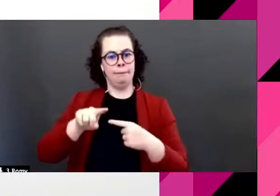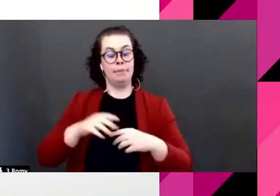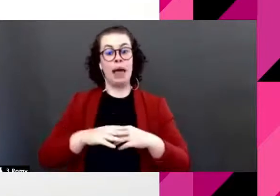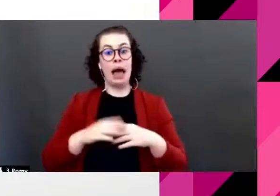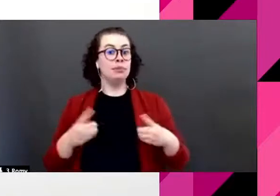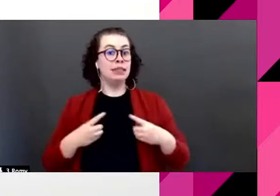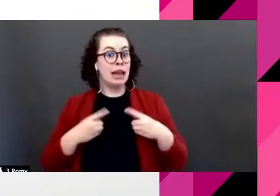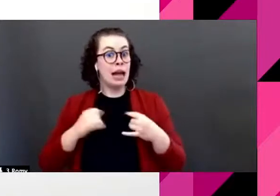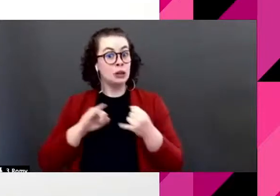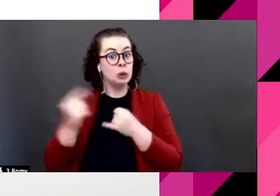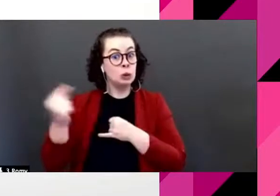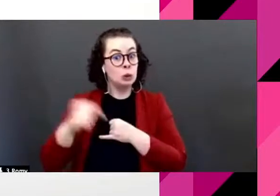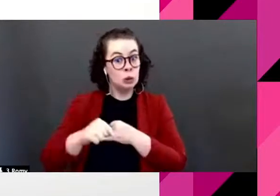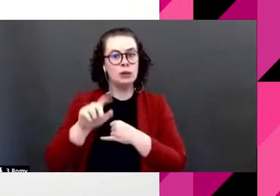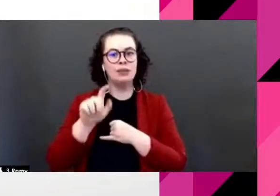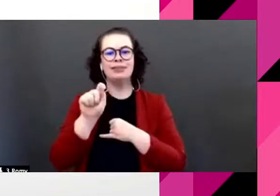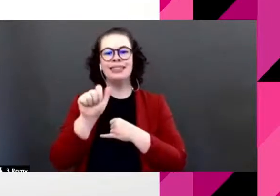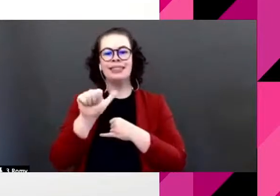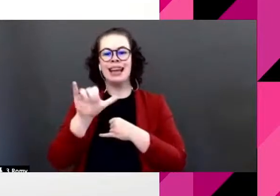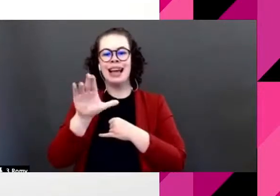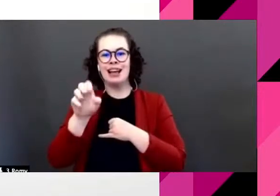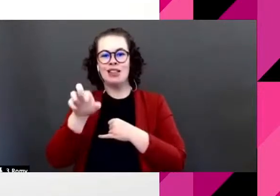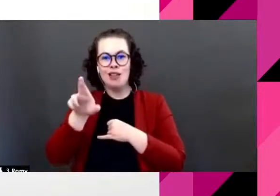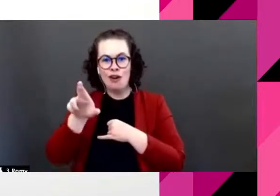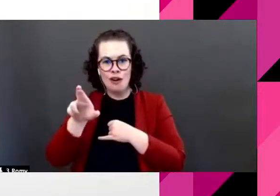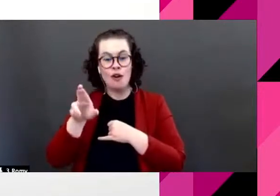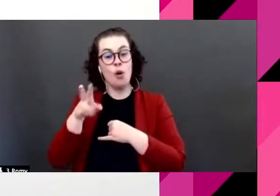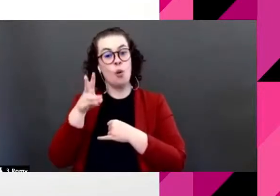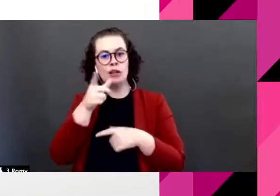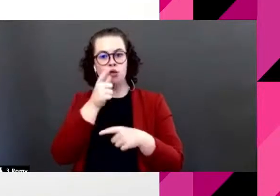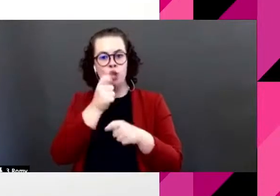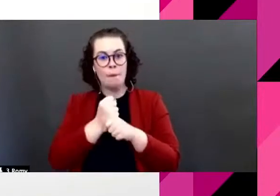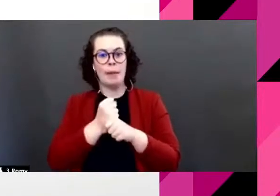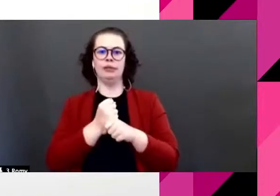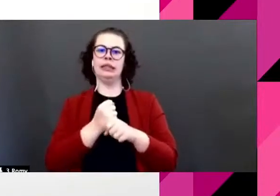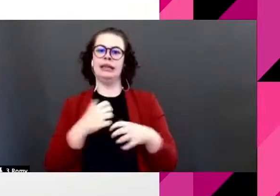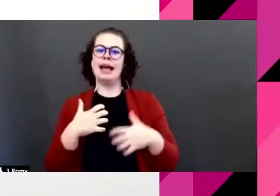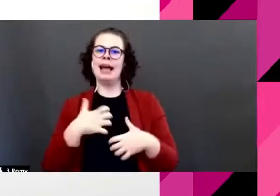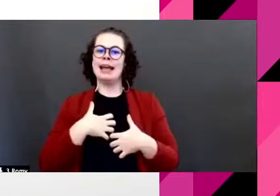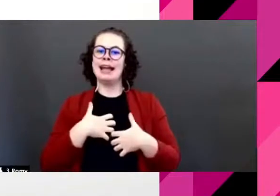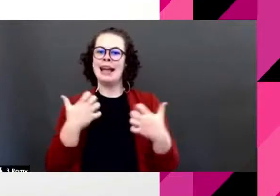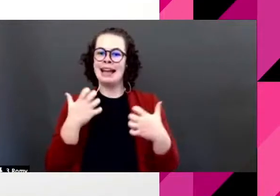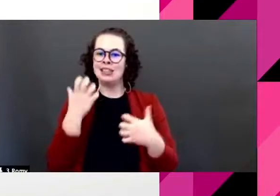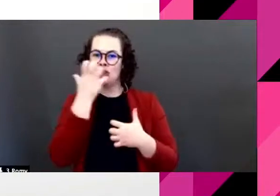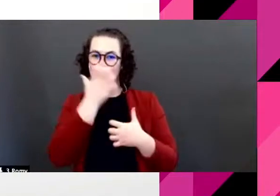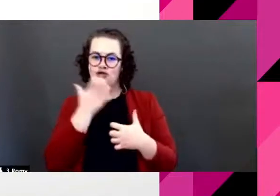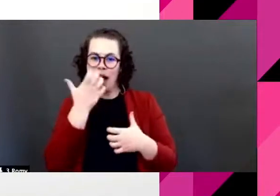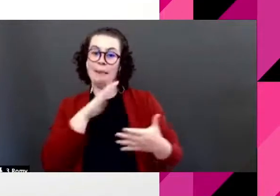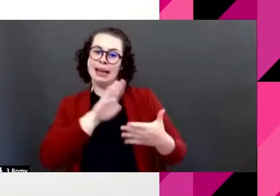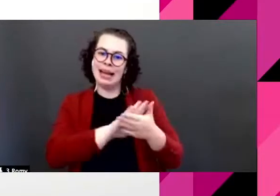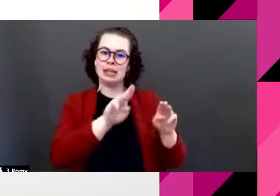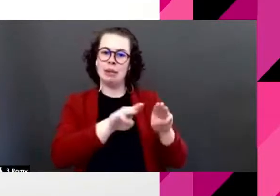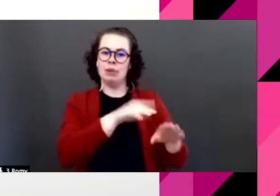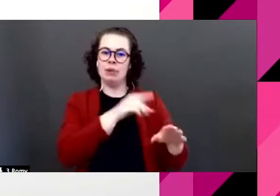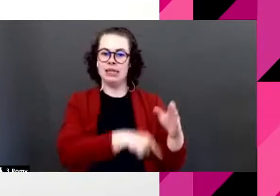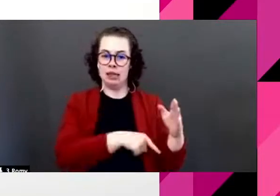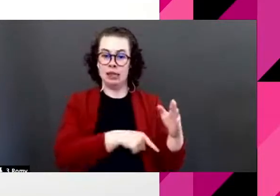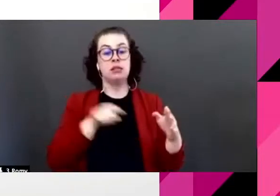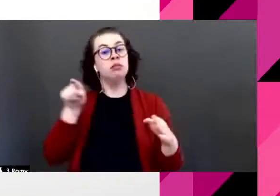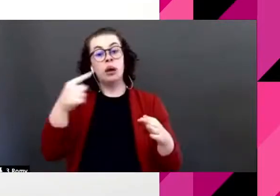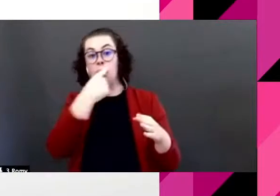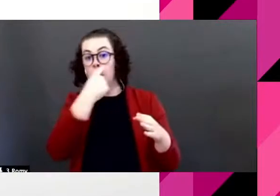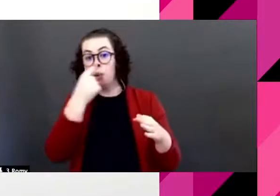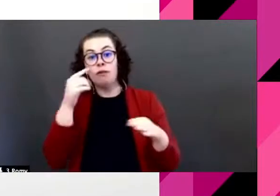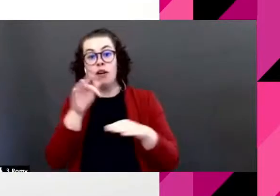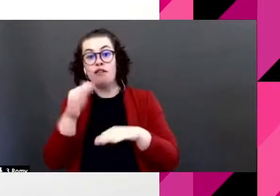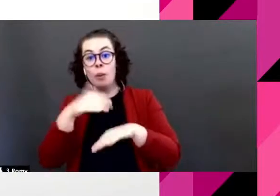to deliver a comparative look at disabilist hate crime, during which important learning from England and Wales